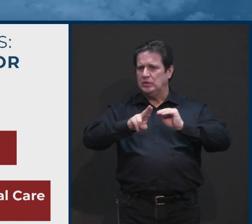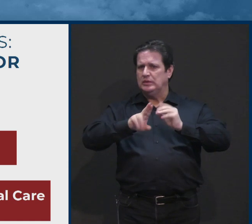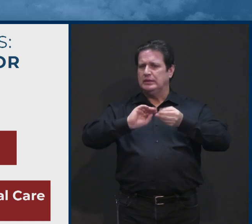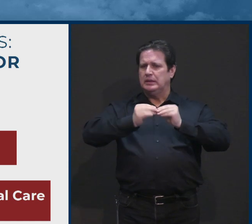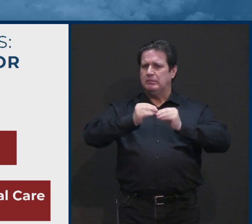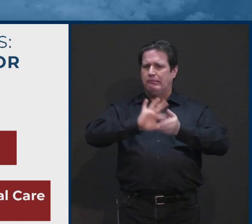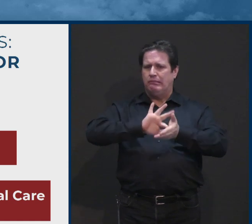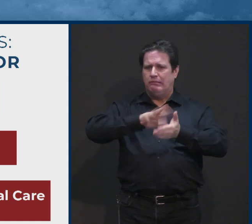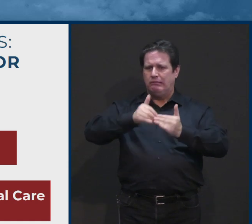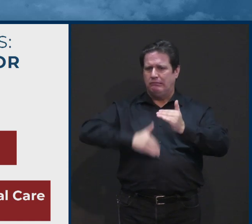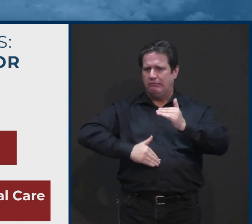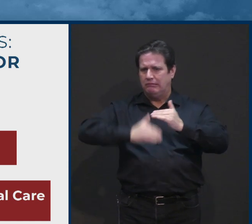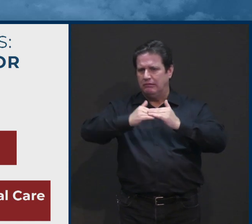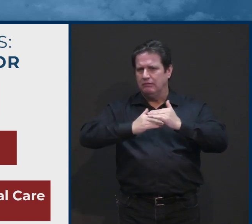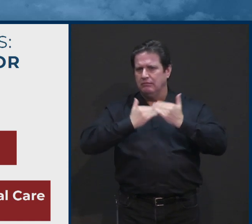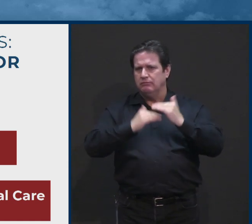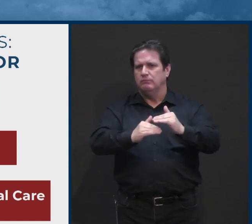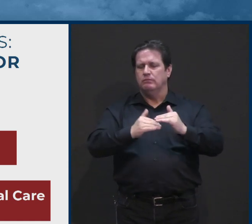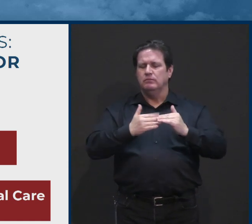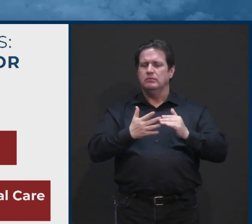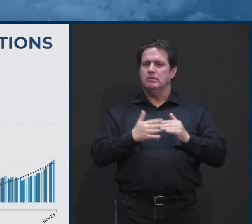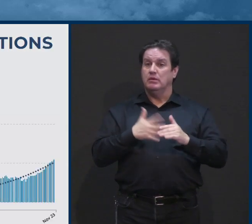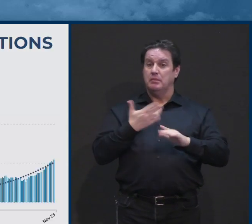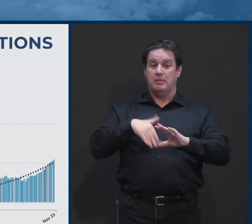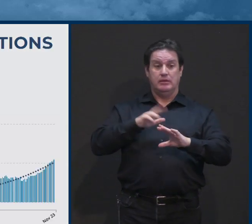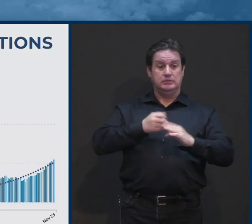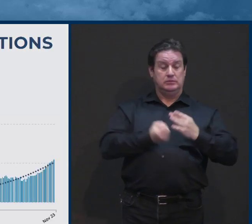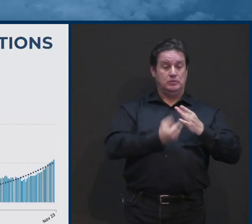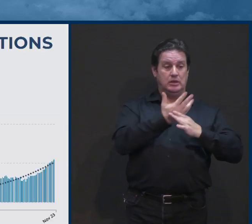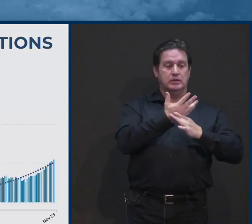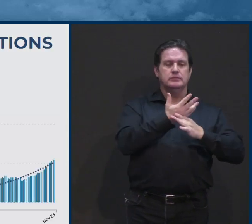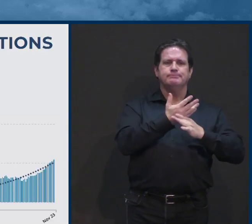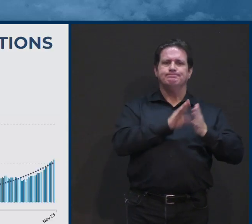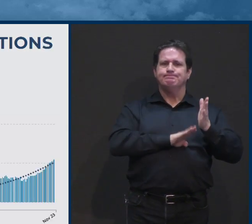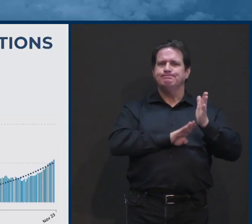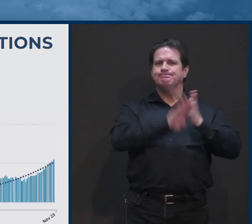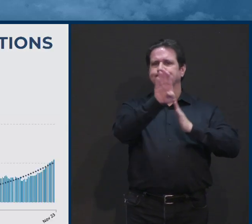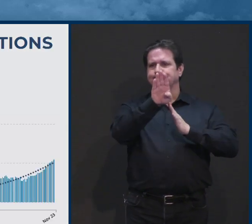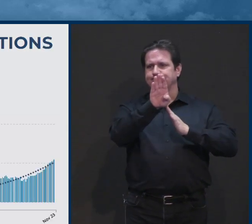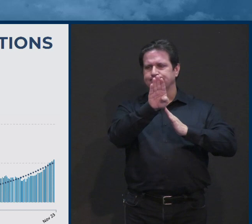our hospitals. We were able to do that back in the spring as we peaked on